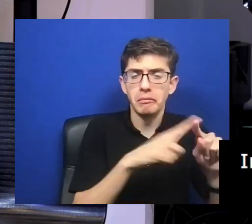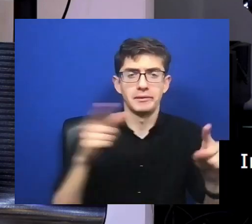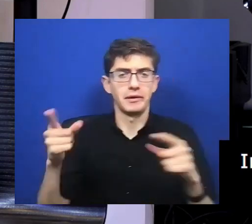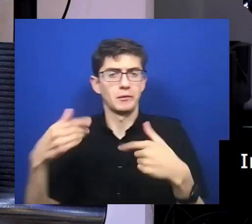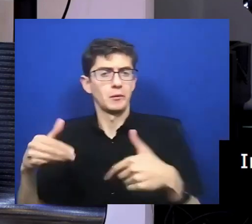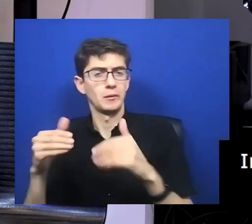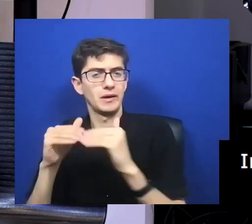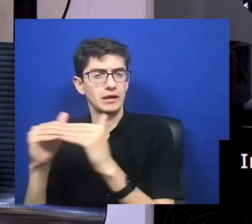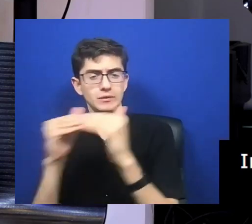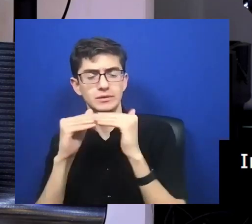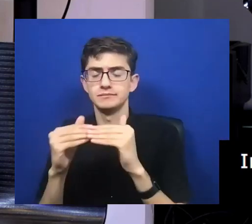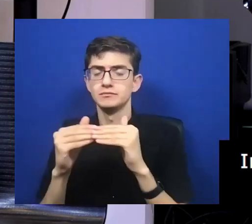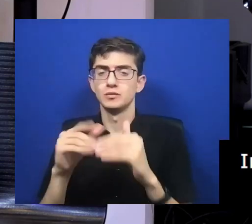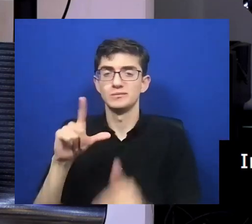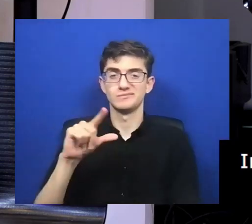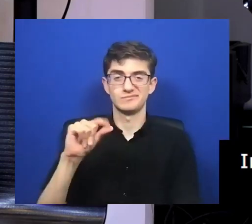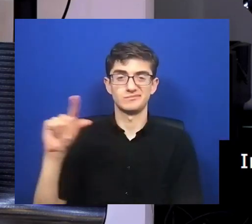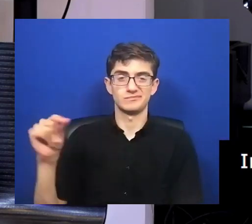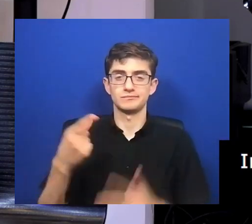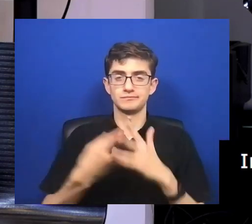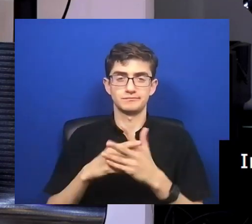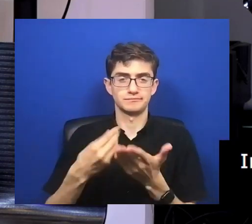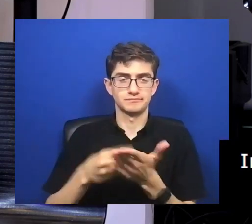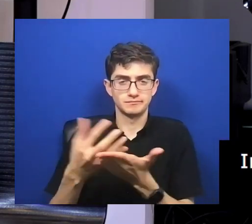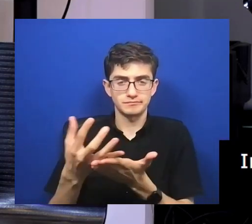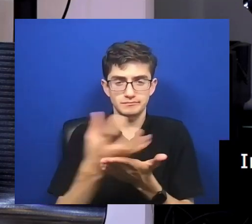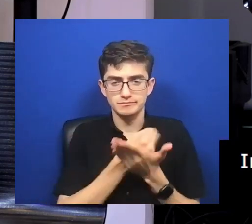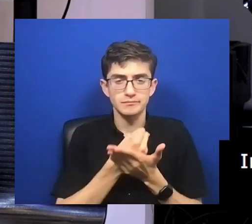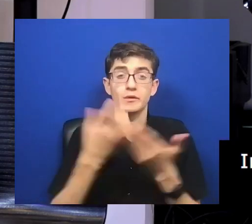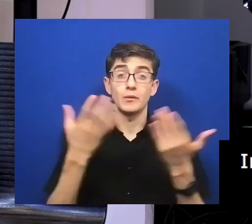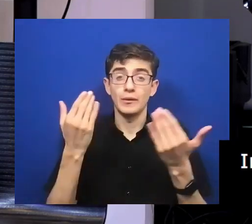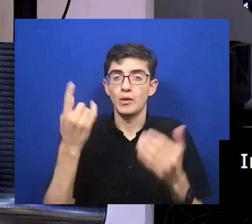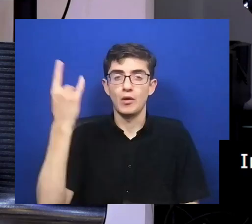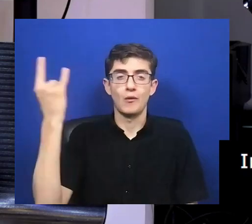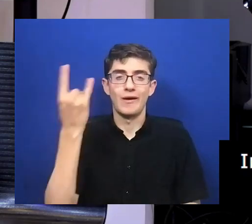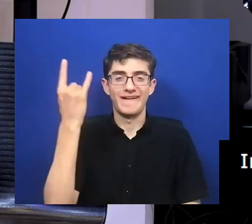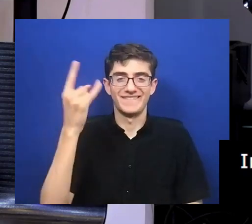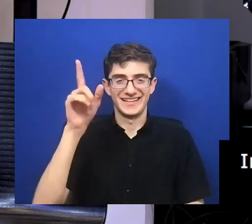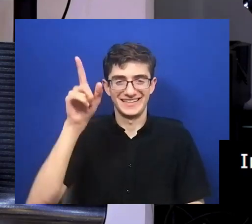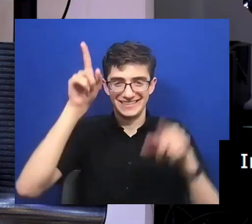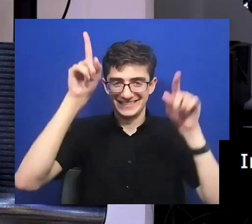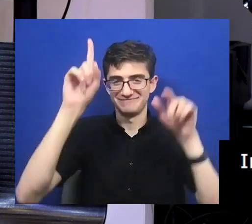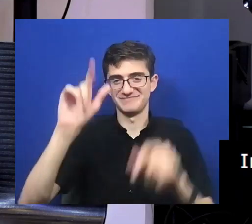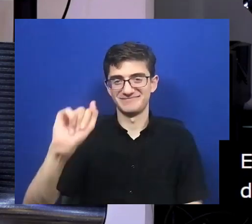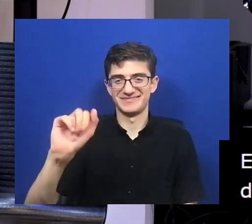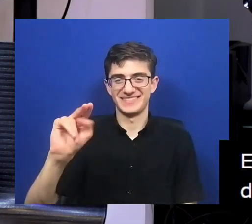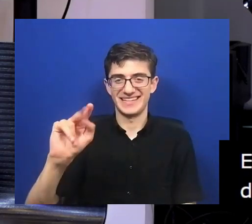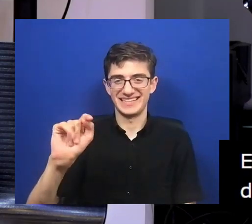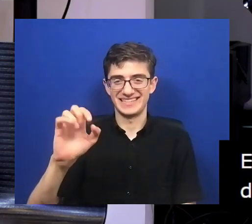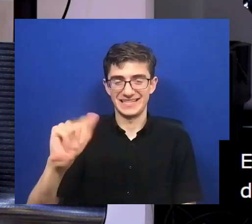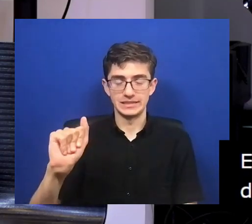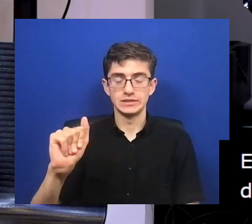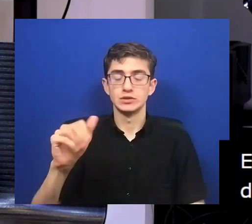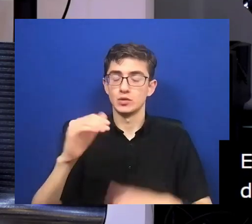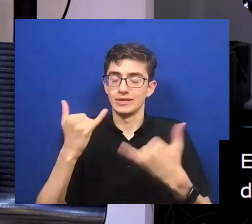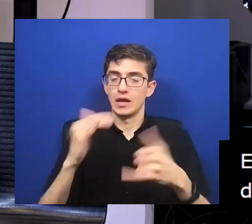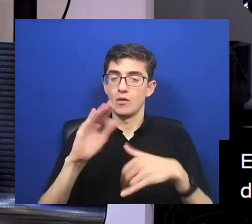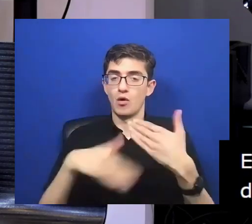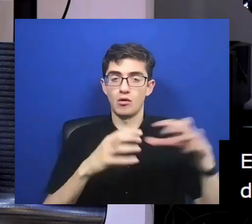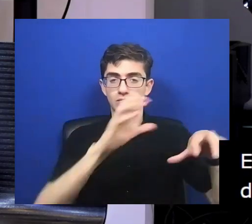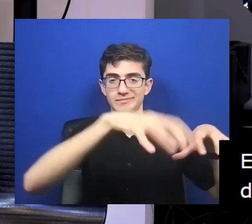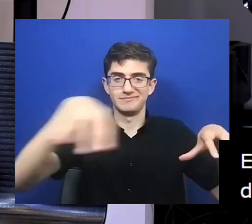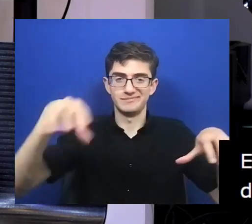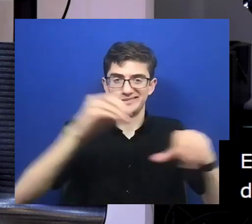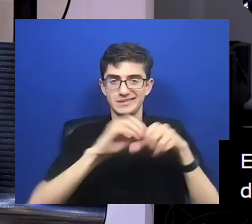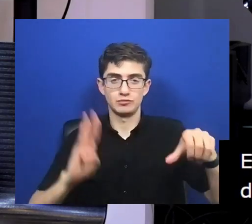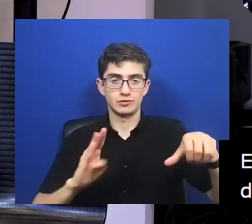erect Wi-Fi antennas on every single library branch in Brooklyn, so that now every branch has a Wi-Fi antenna that projects